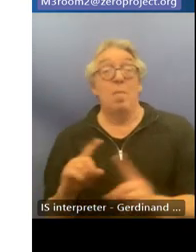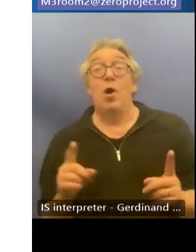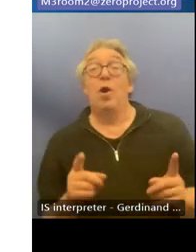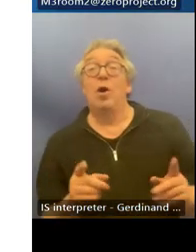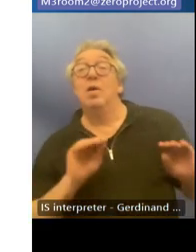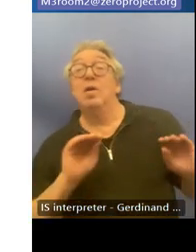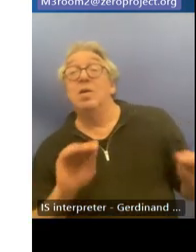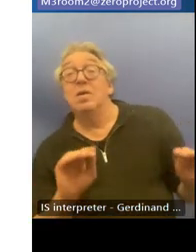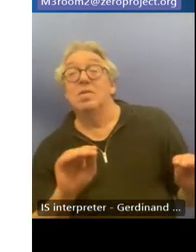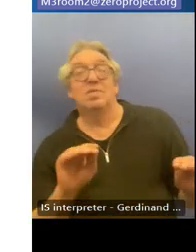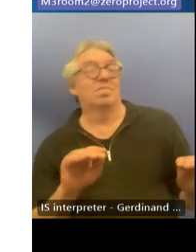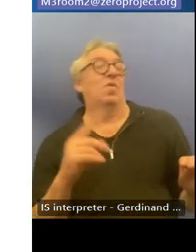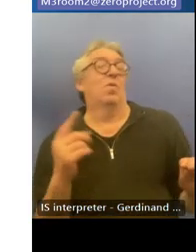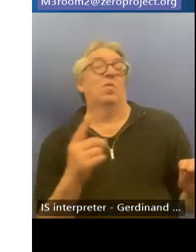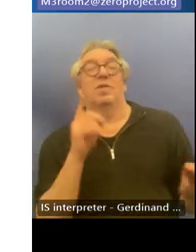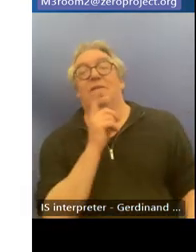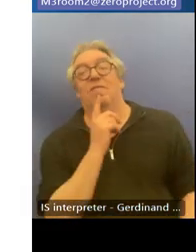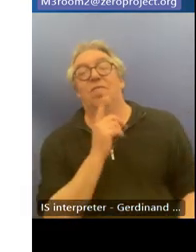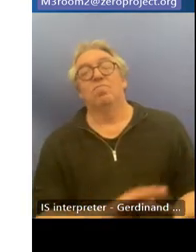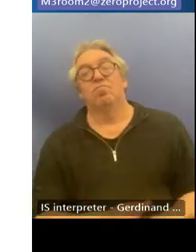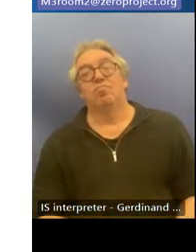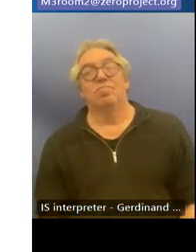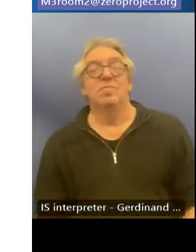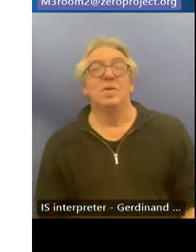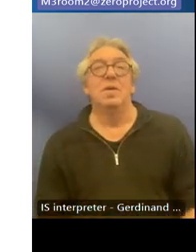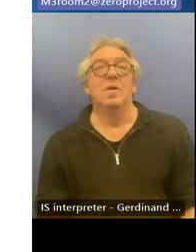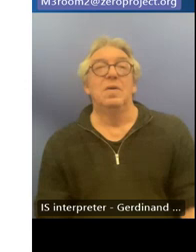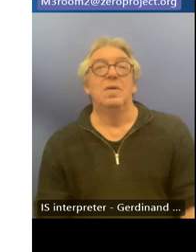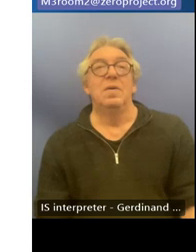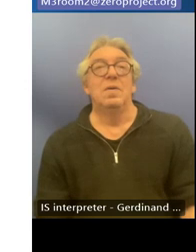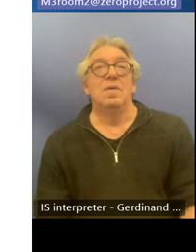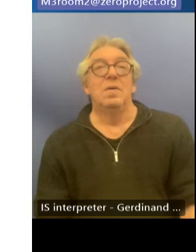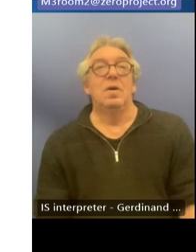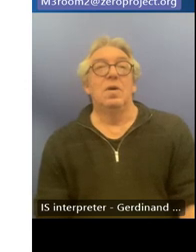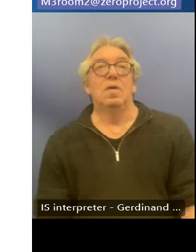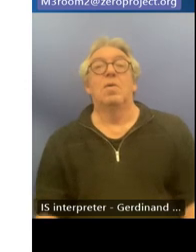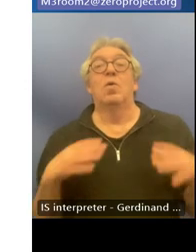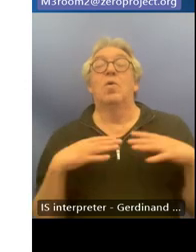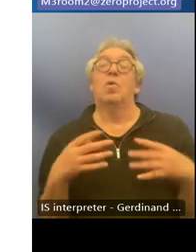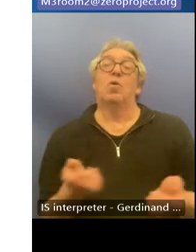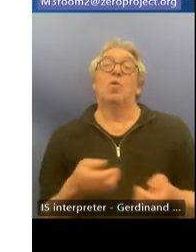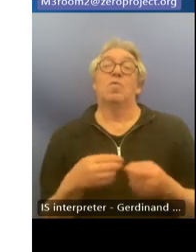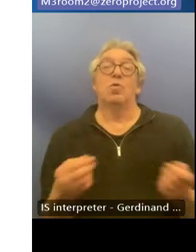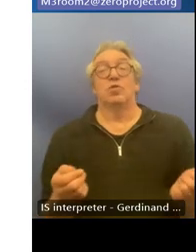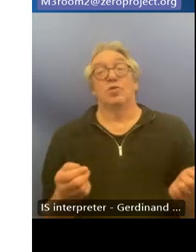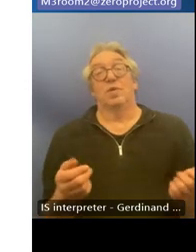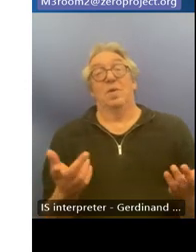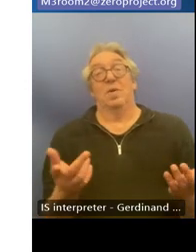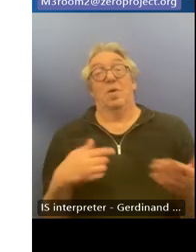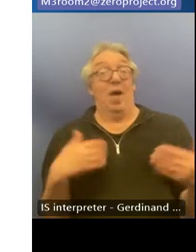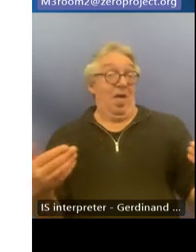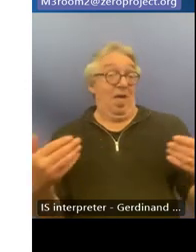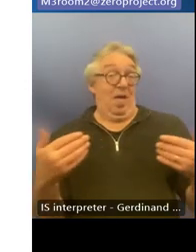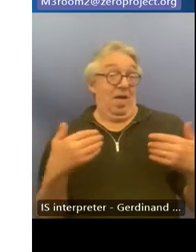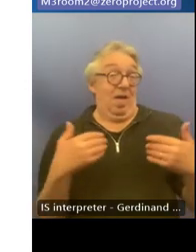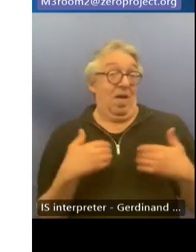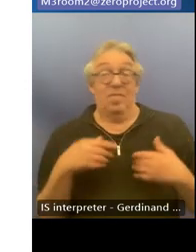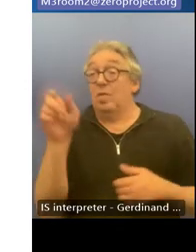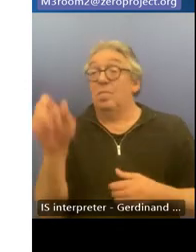colleagues. And, of course, we offer qualified job opportunities for people with